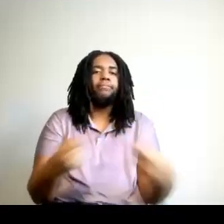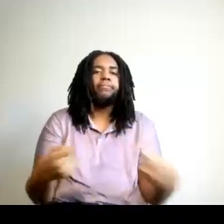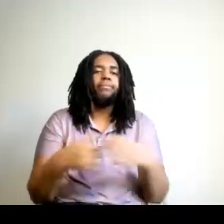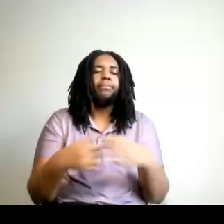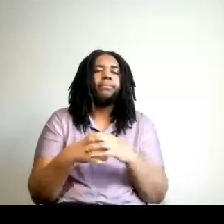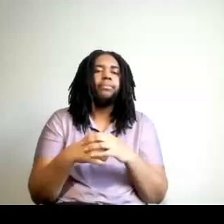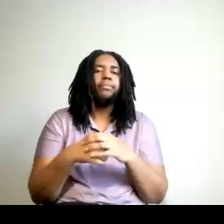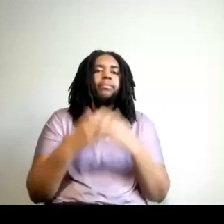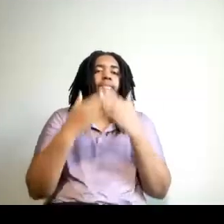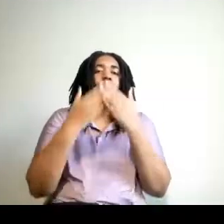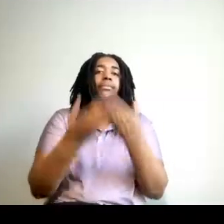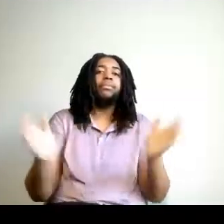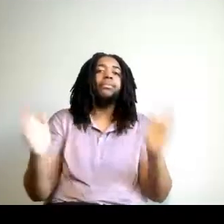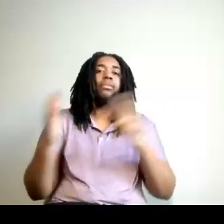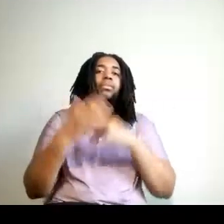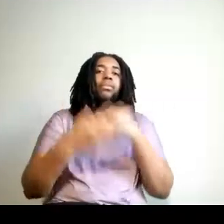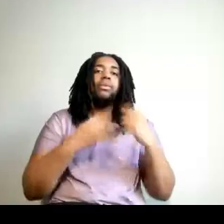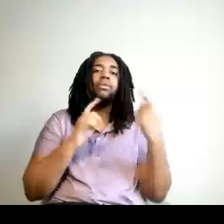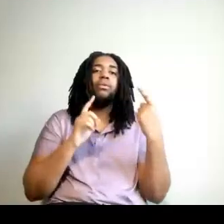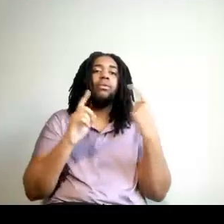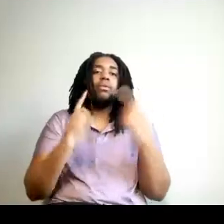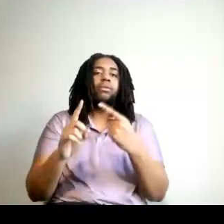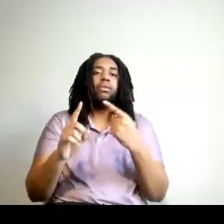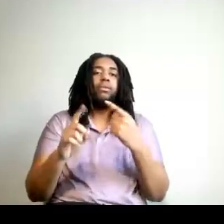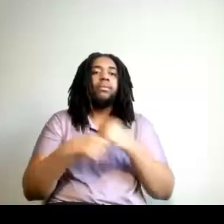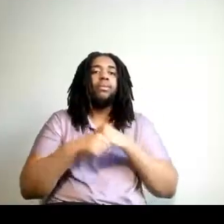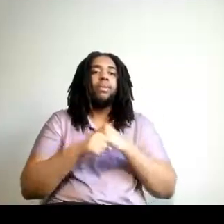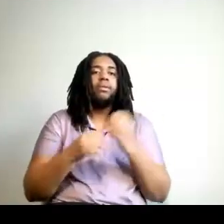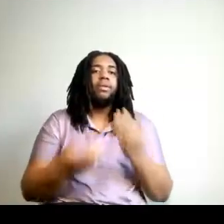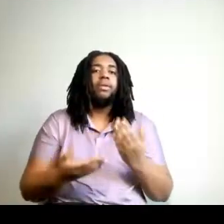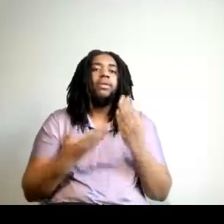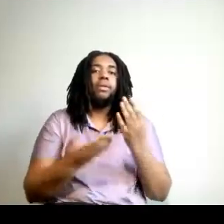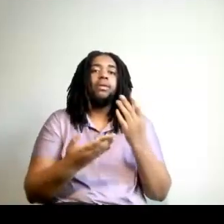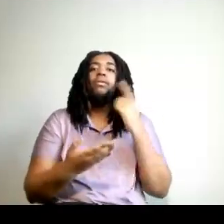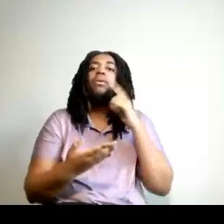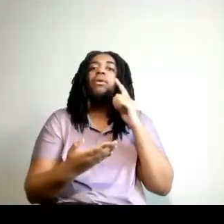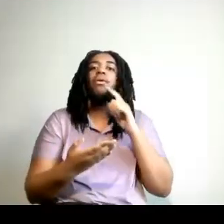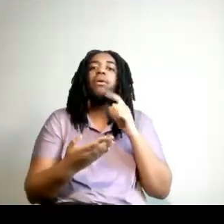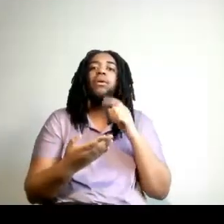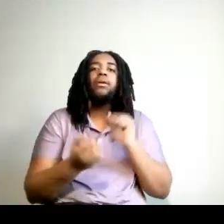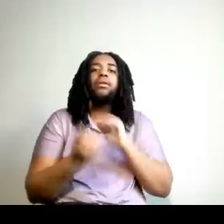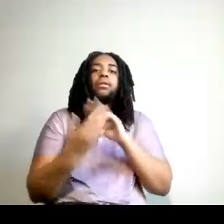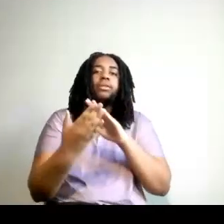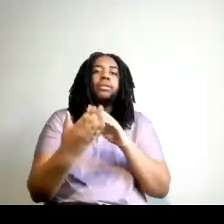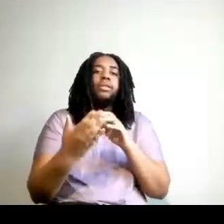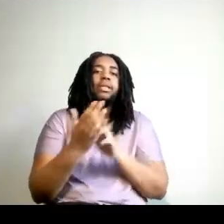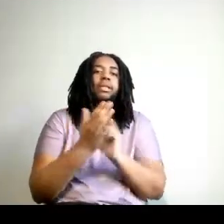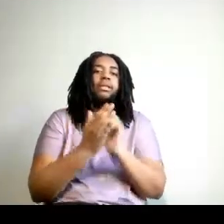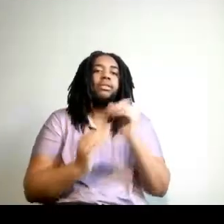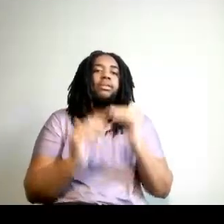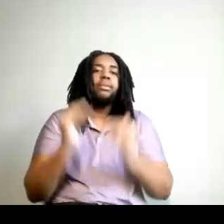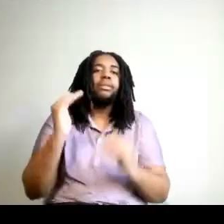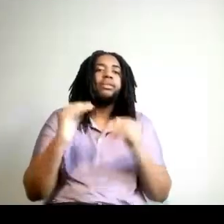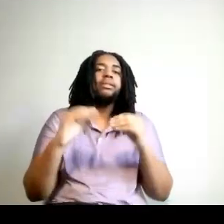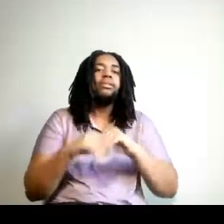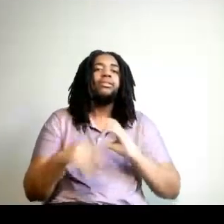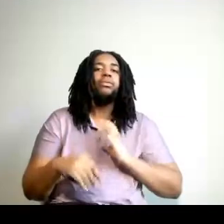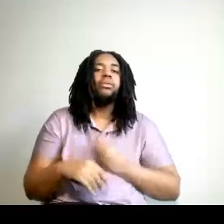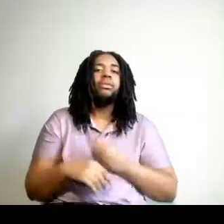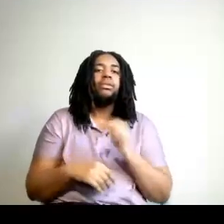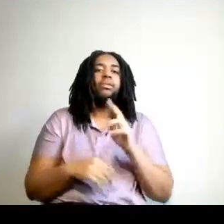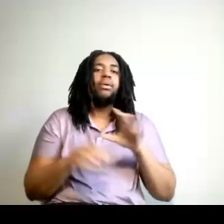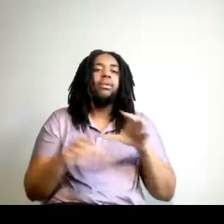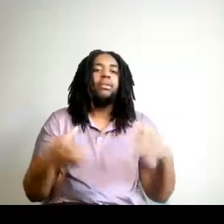So our goal in this project was to create recommendations to address cancer disparities in the trans and non-binary population, which reflect